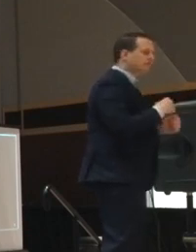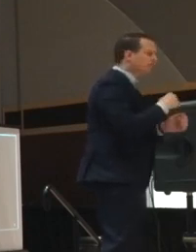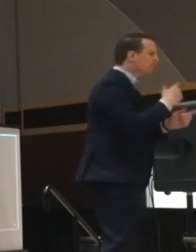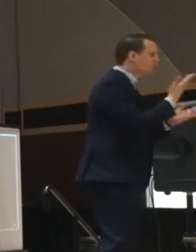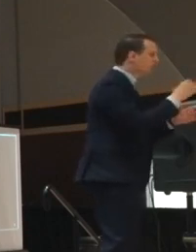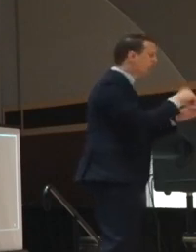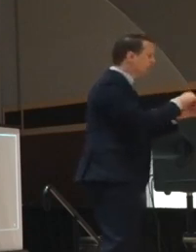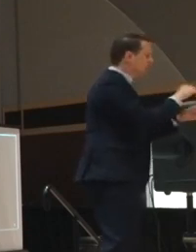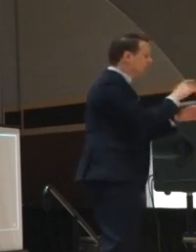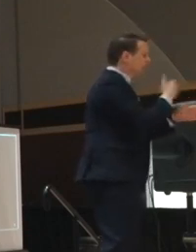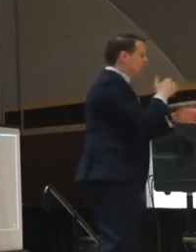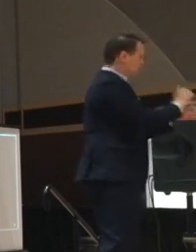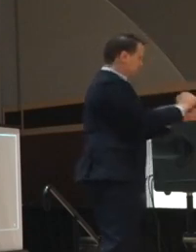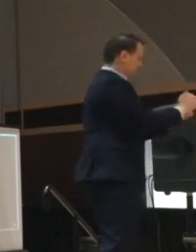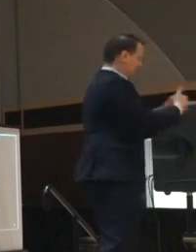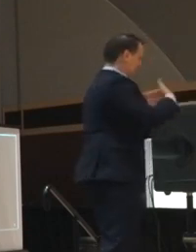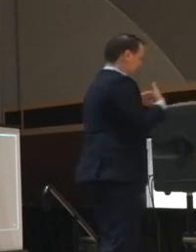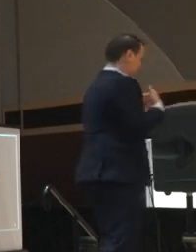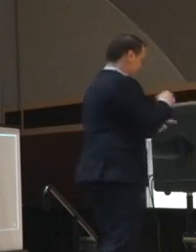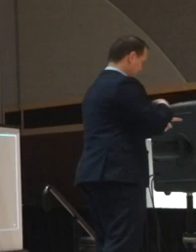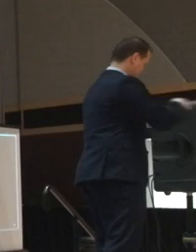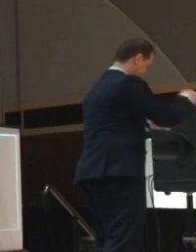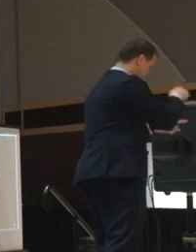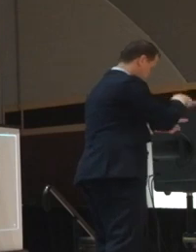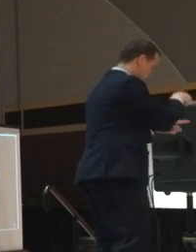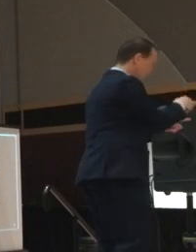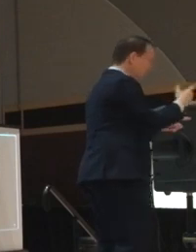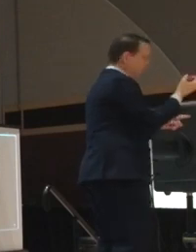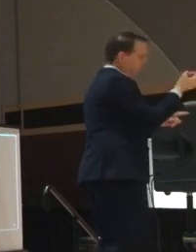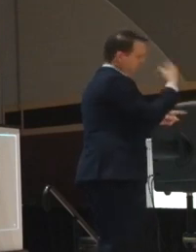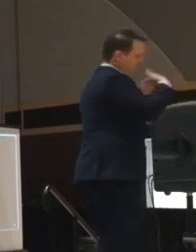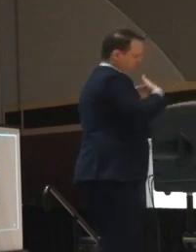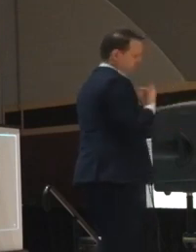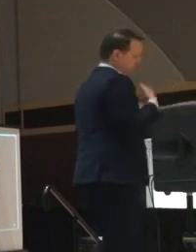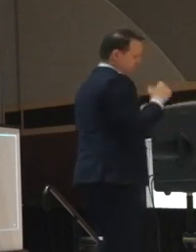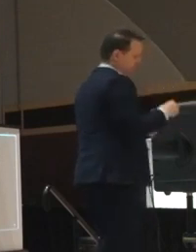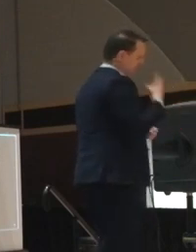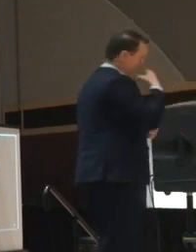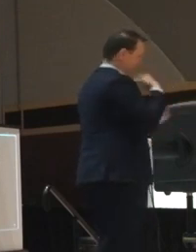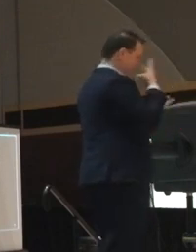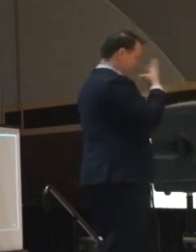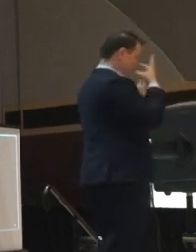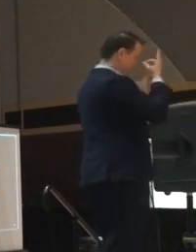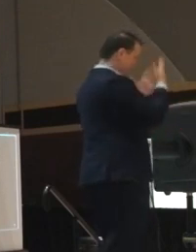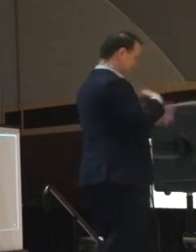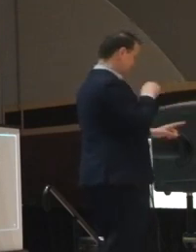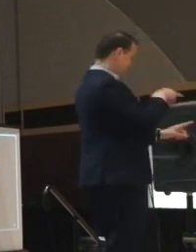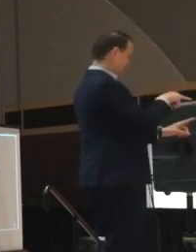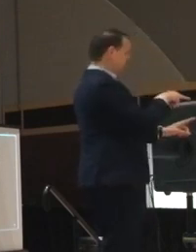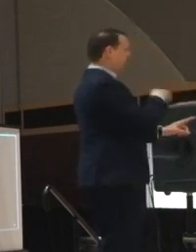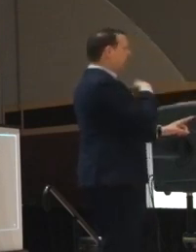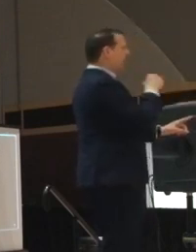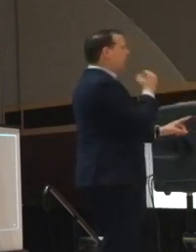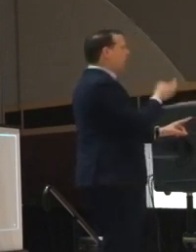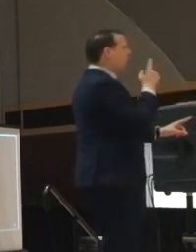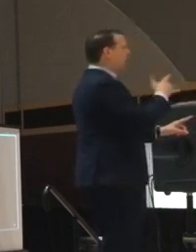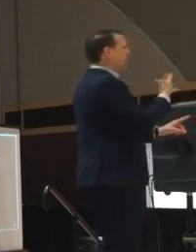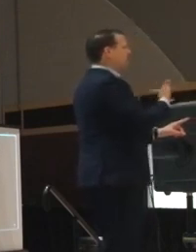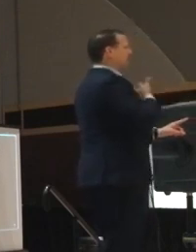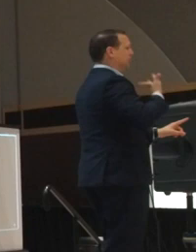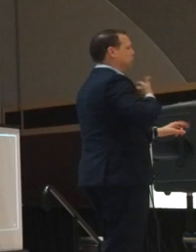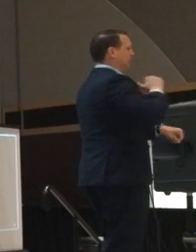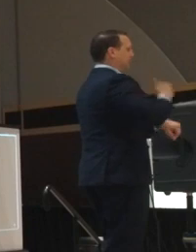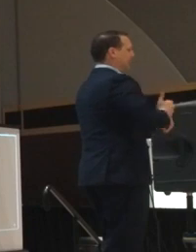Now, in working with animals, you see, I can understand animals because being a visual thinker, I can understand